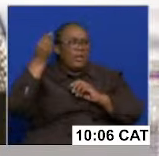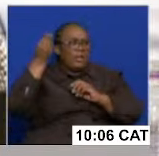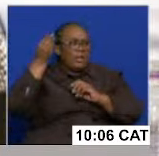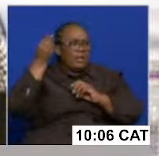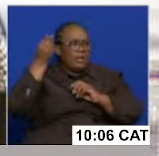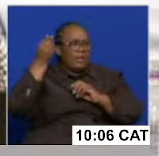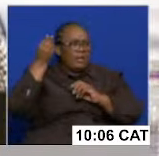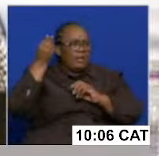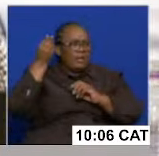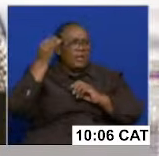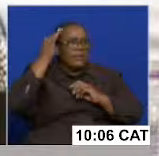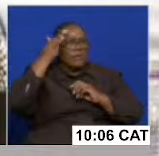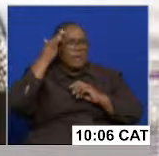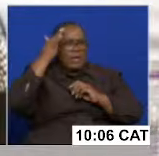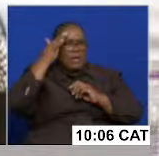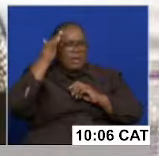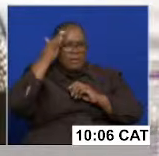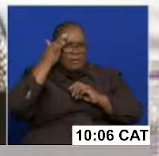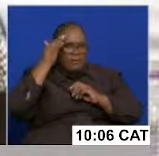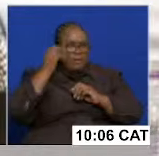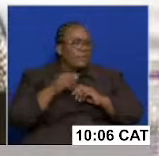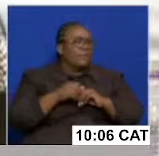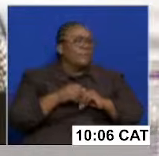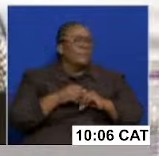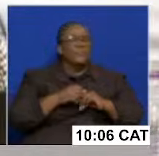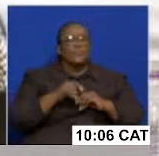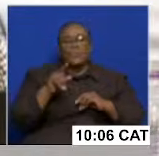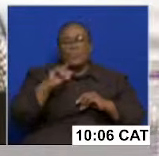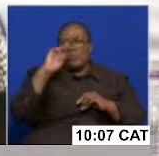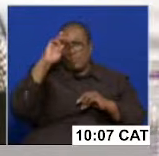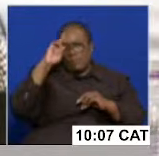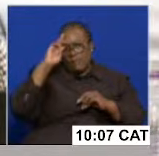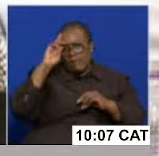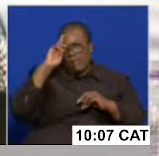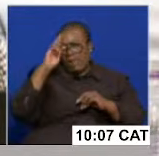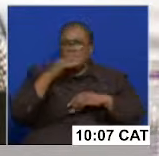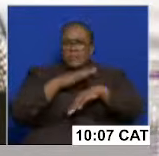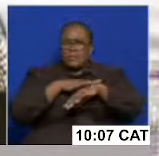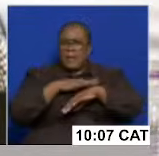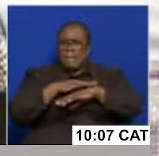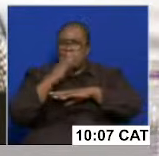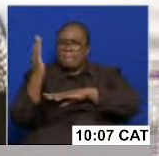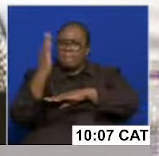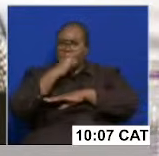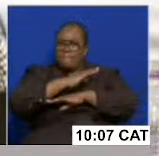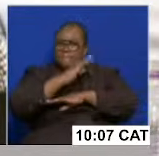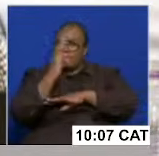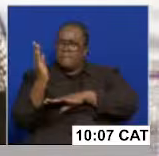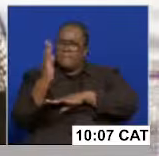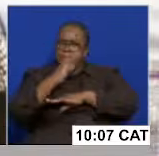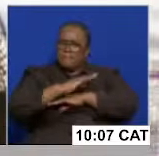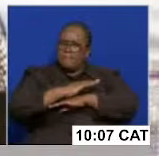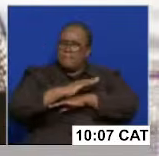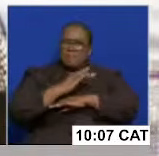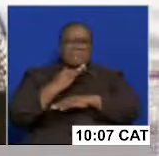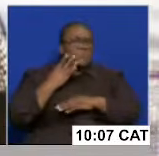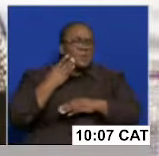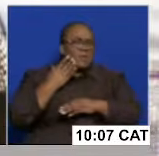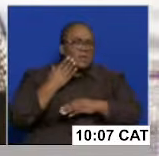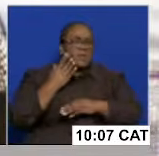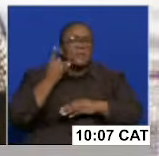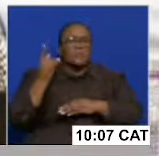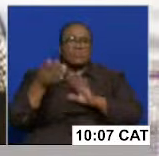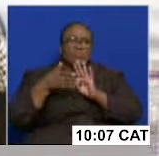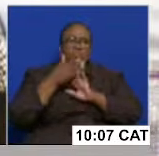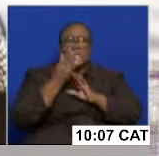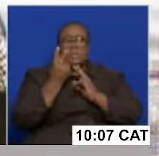And are you able to recall what time of day you went to view the apartment in Kilani